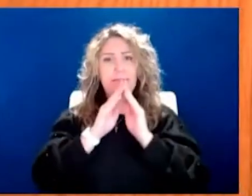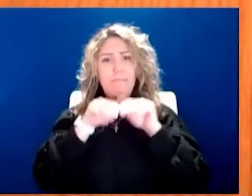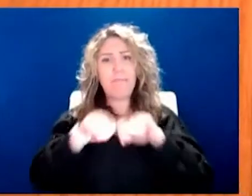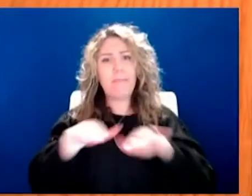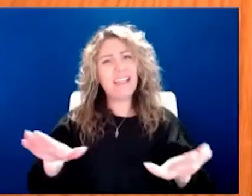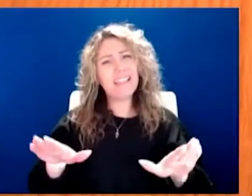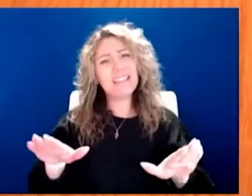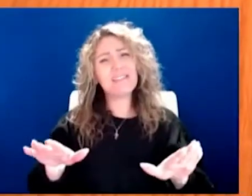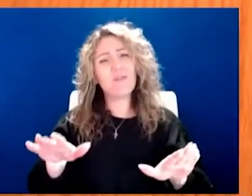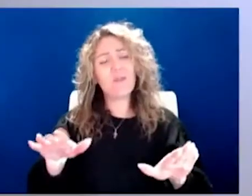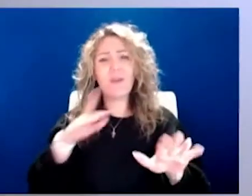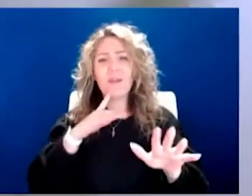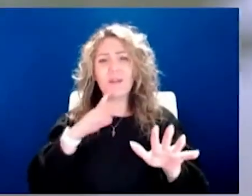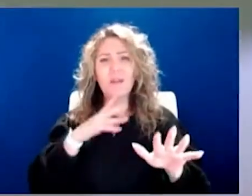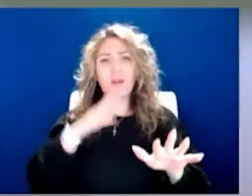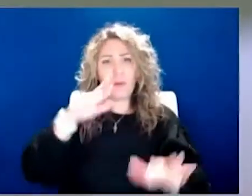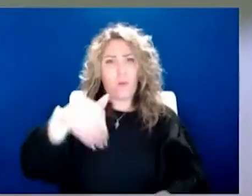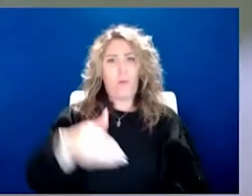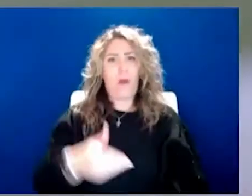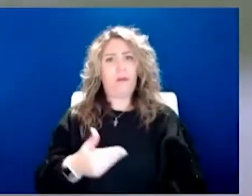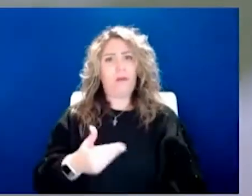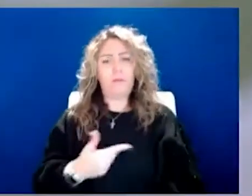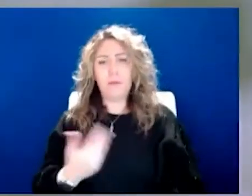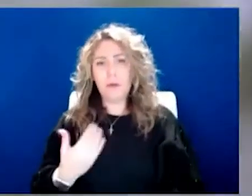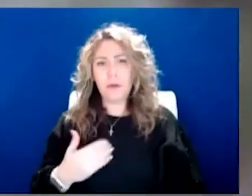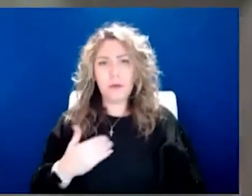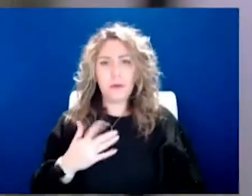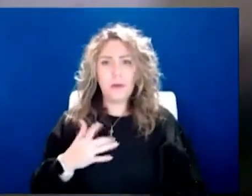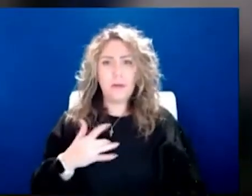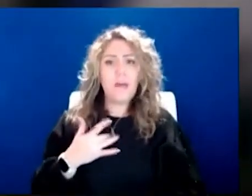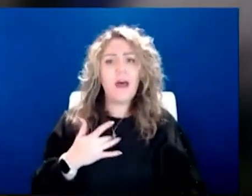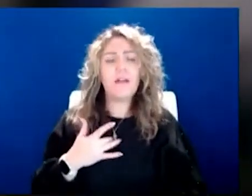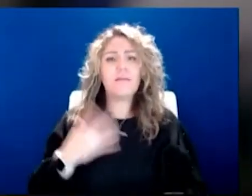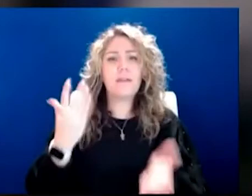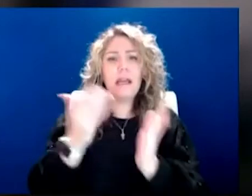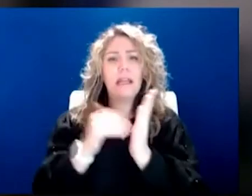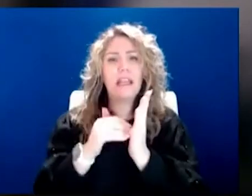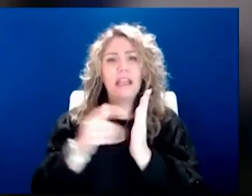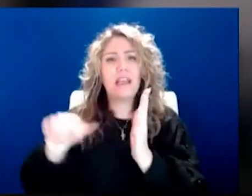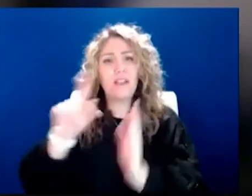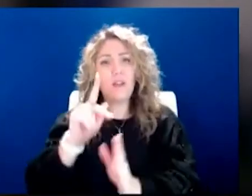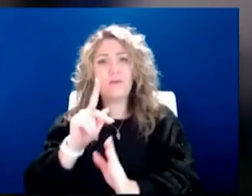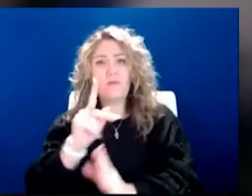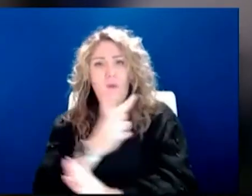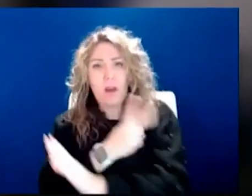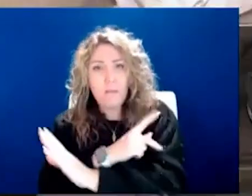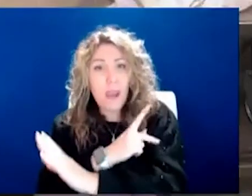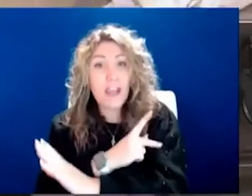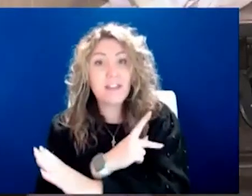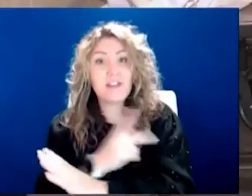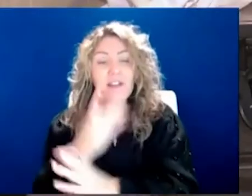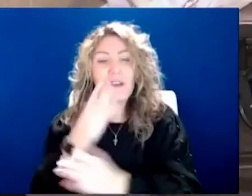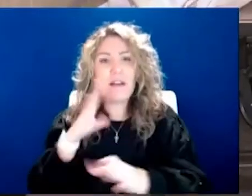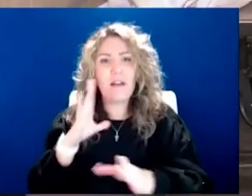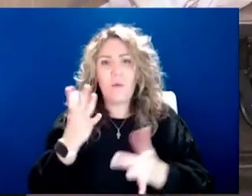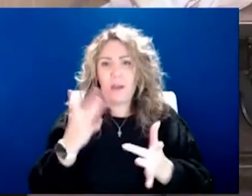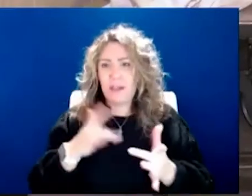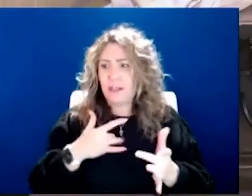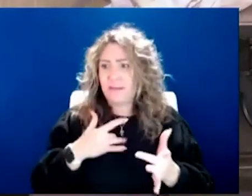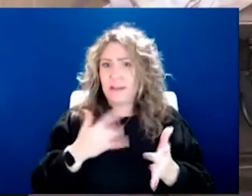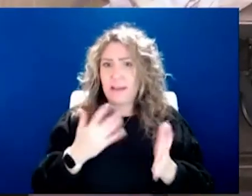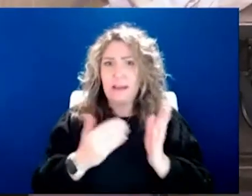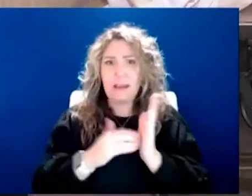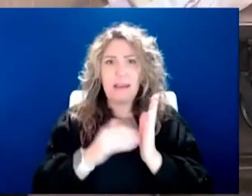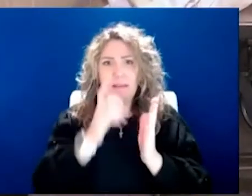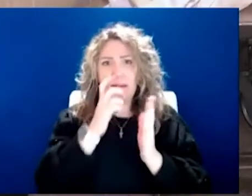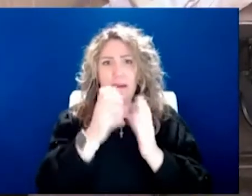welcoming, and I felt again like these were patients. I didn't know what to feel going down. It's something, again, not very many people get a